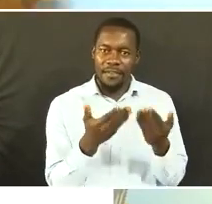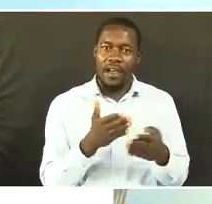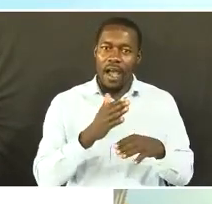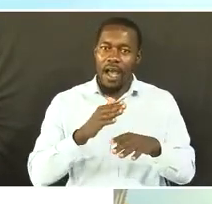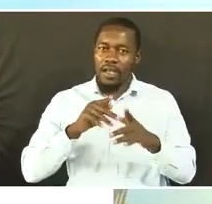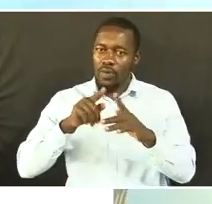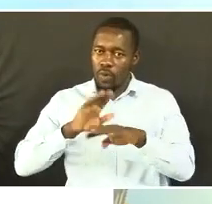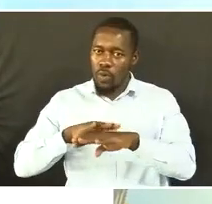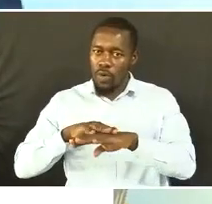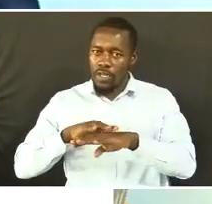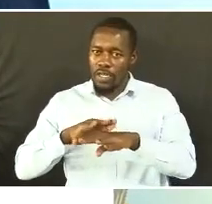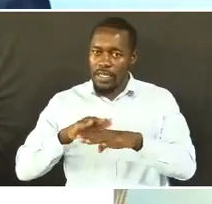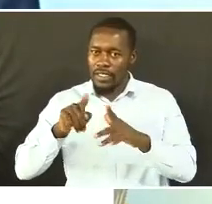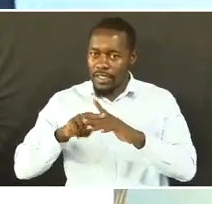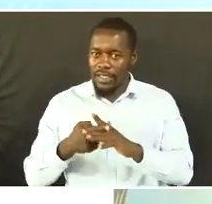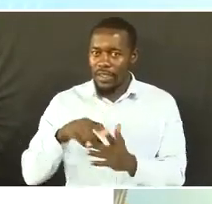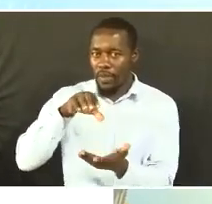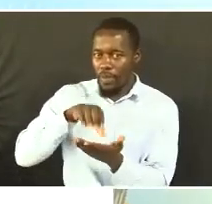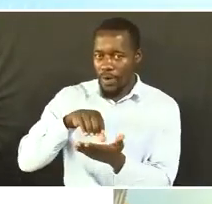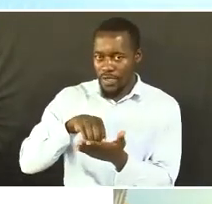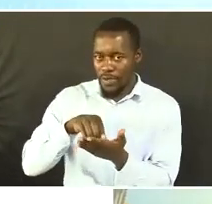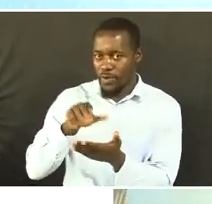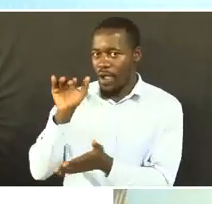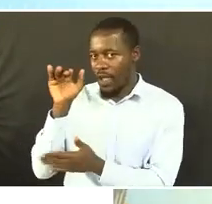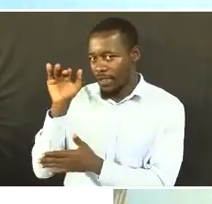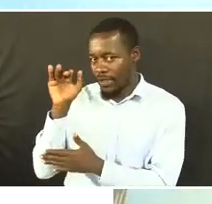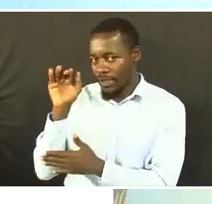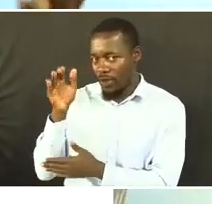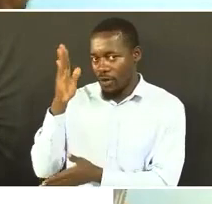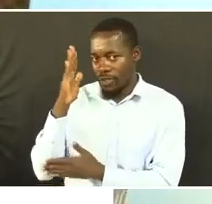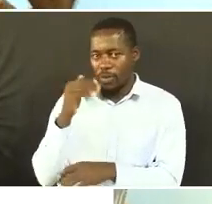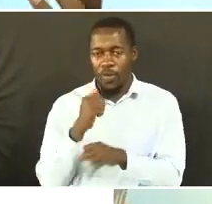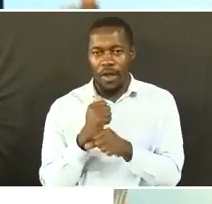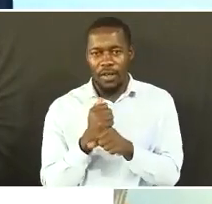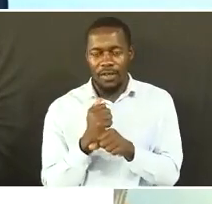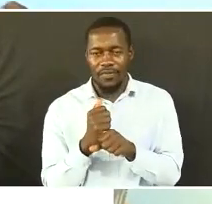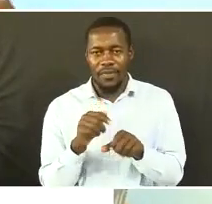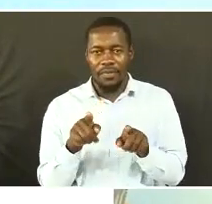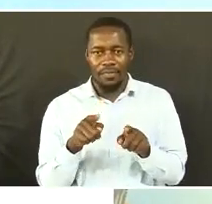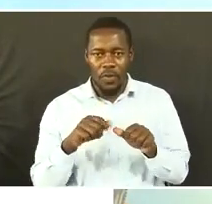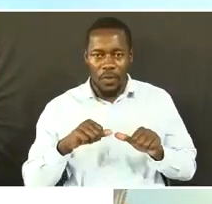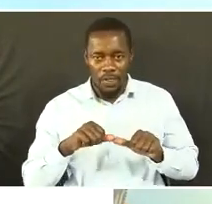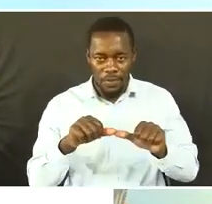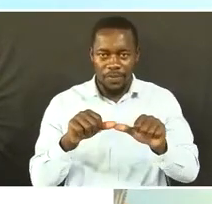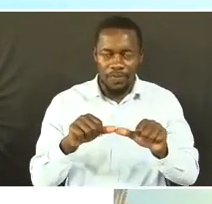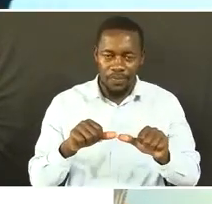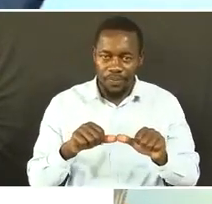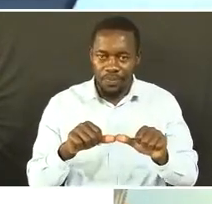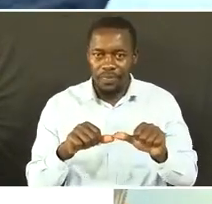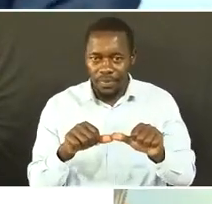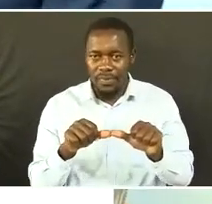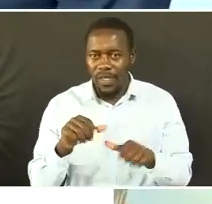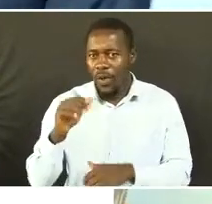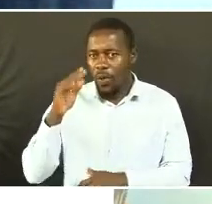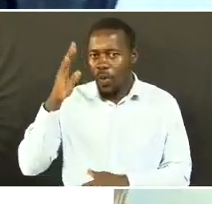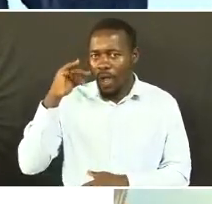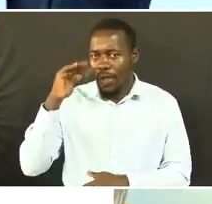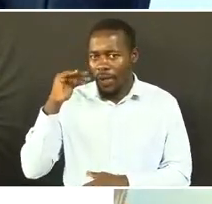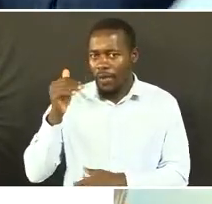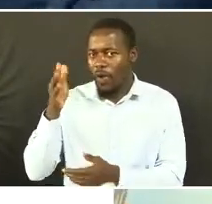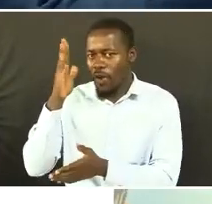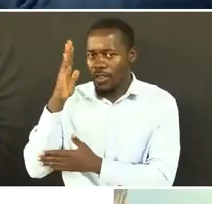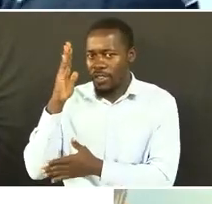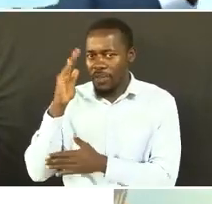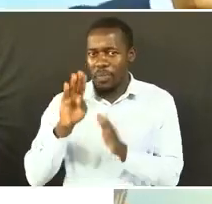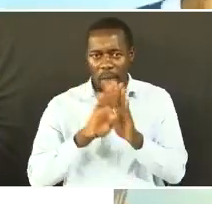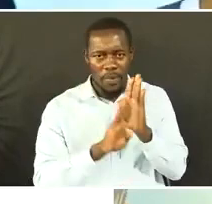a church for us to continue consulting God's word. To just provide further context for why we hold up God's word in a time when